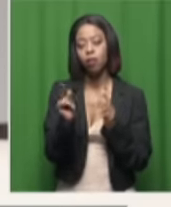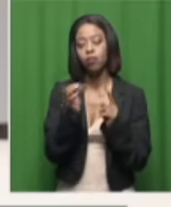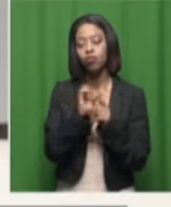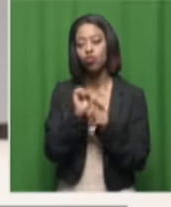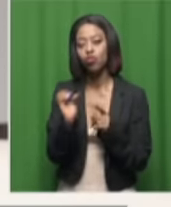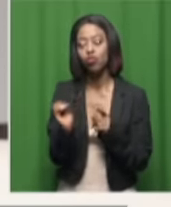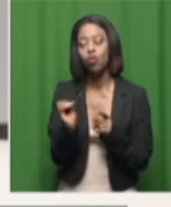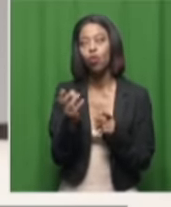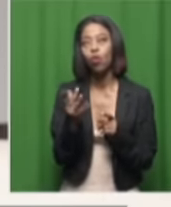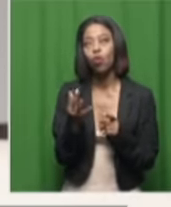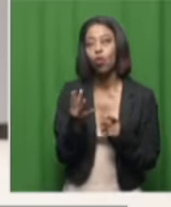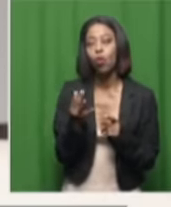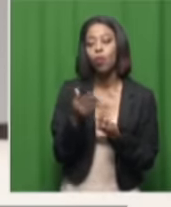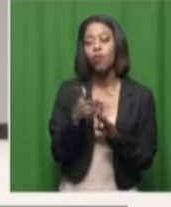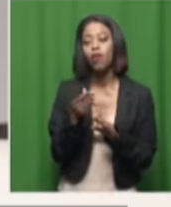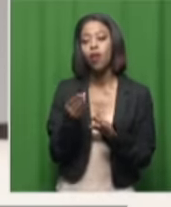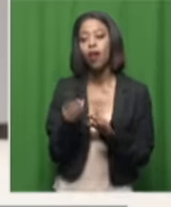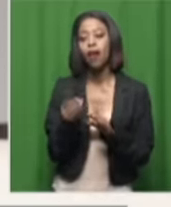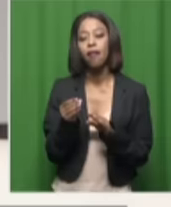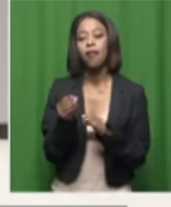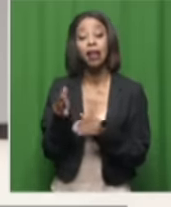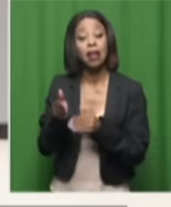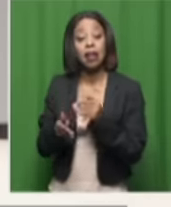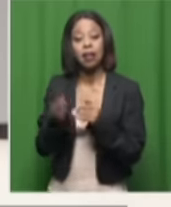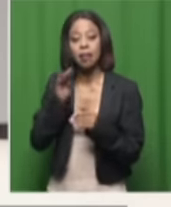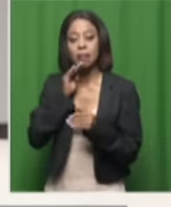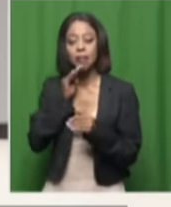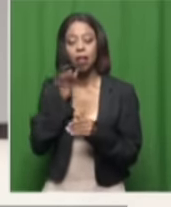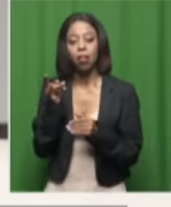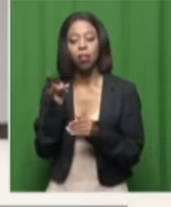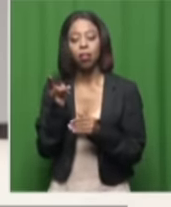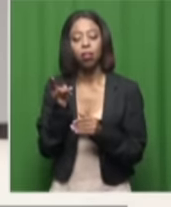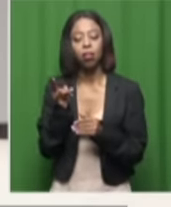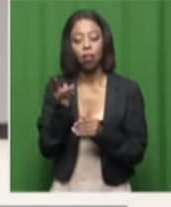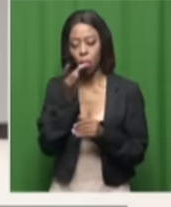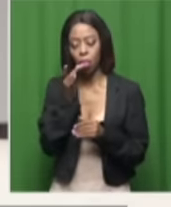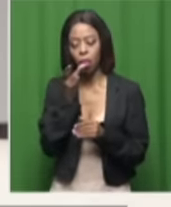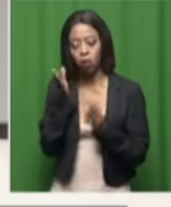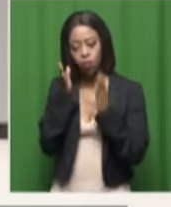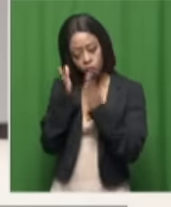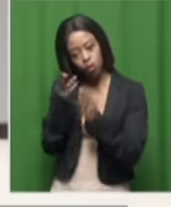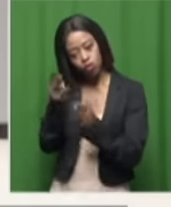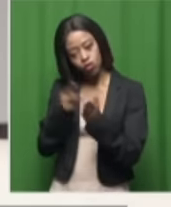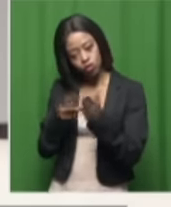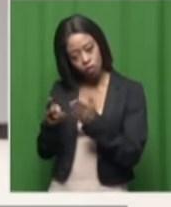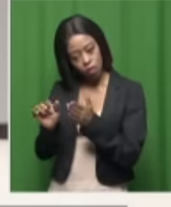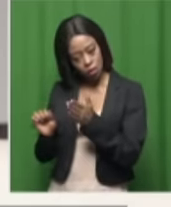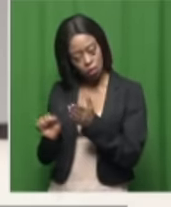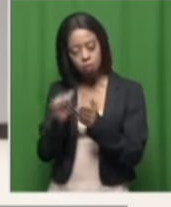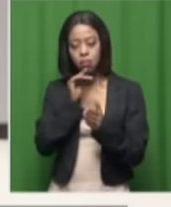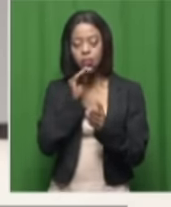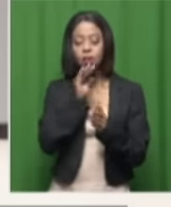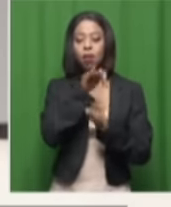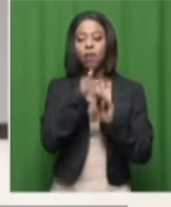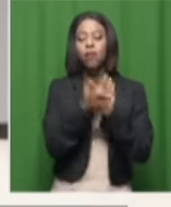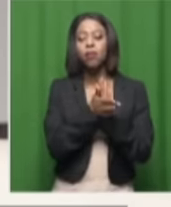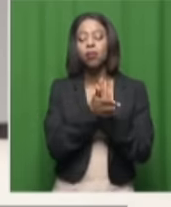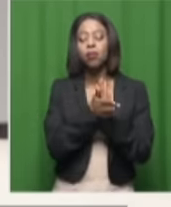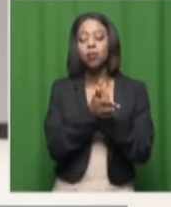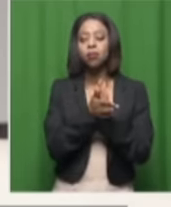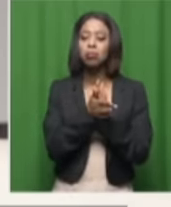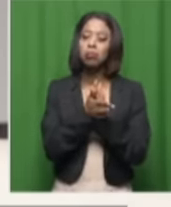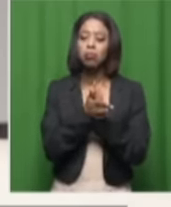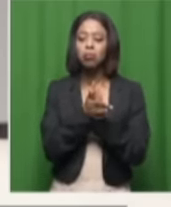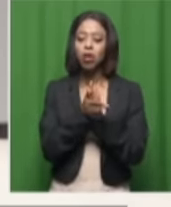have, in the end, the bad results were concentrated in 2 weeks. So it seems that everything suddenly